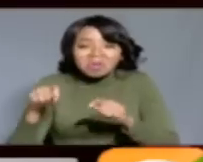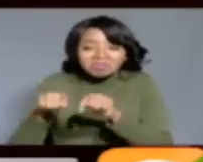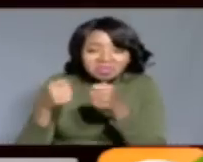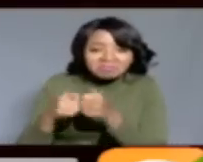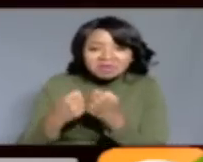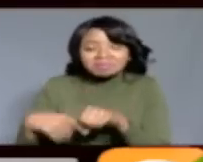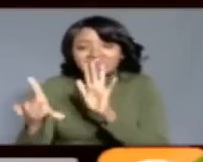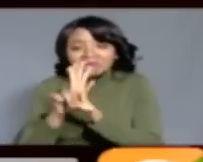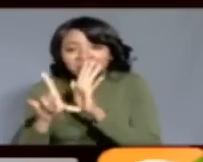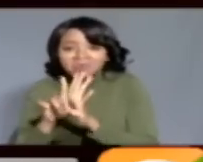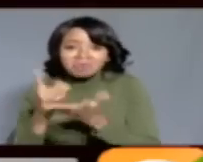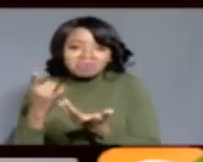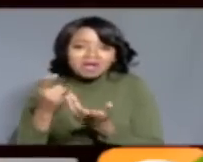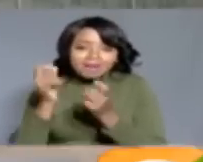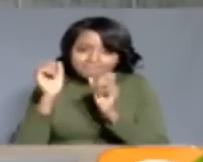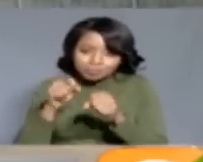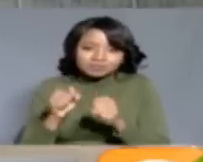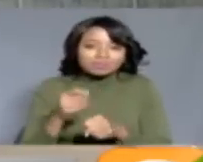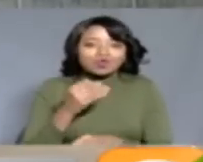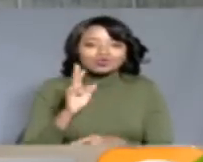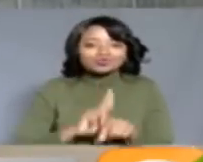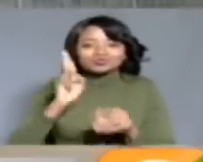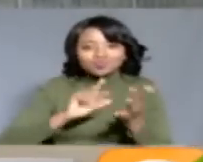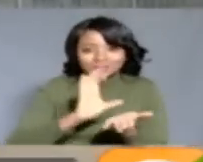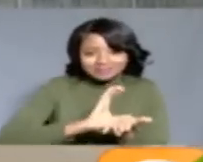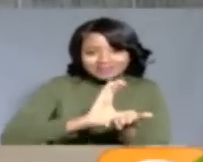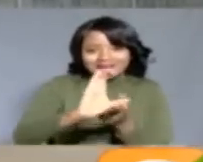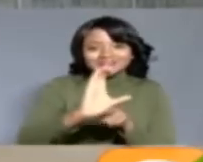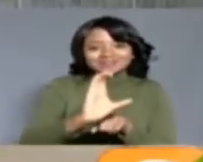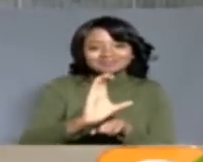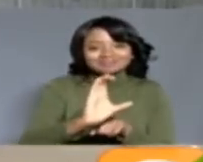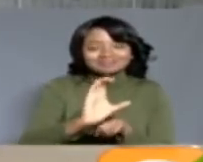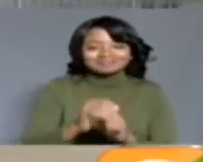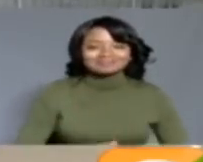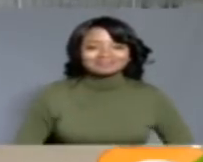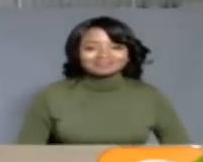activities prefer using cash. Sam Ogina, Citizen TV, Nairobi.